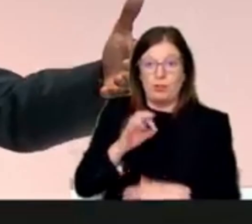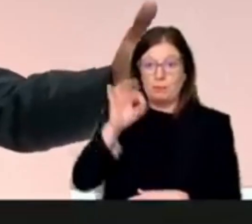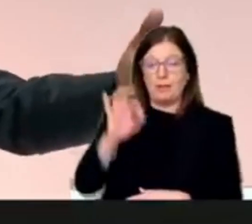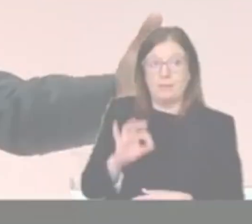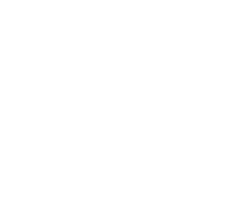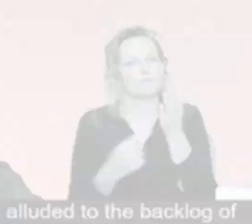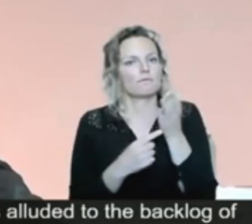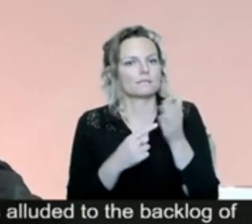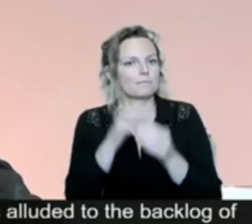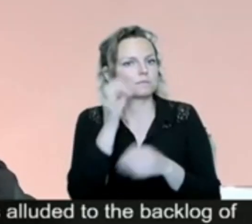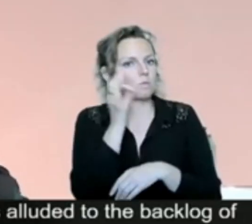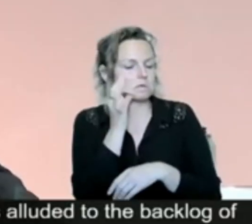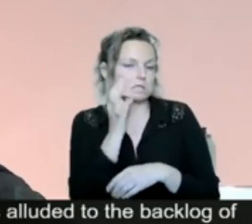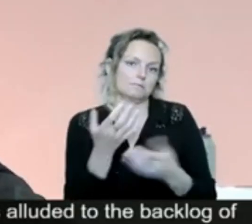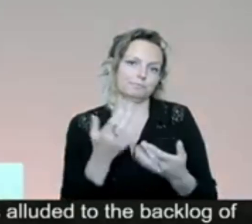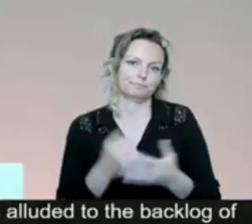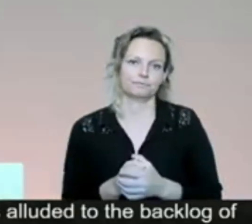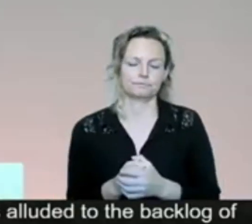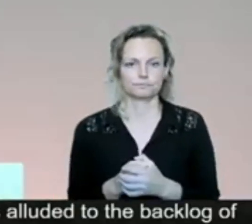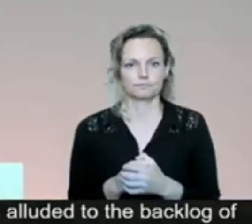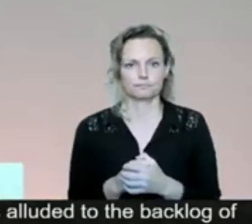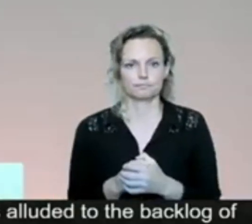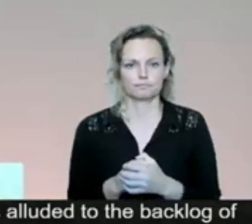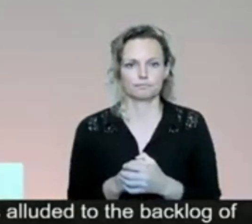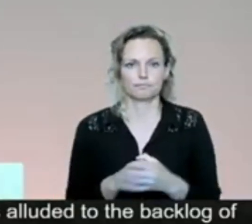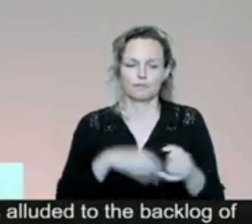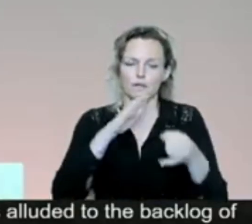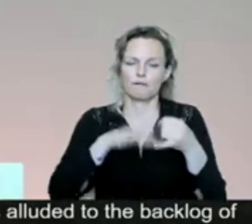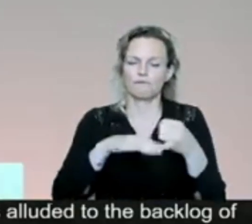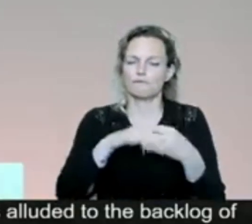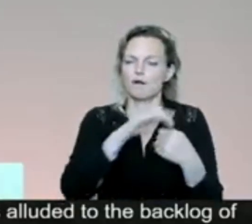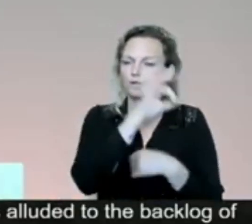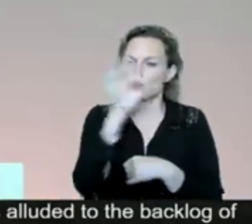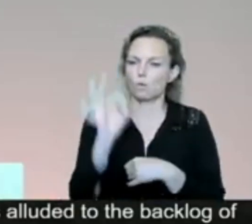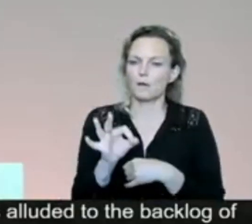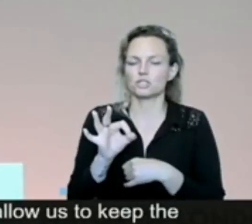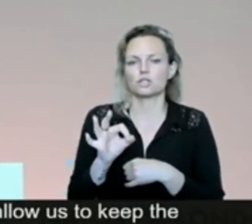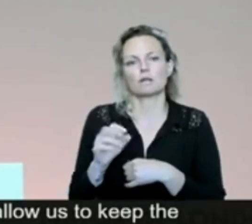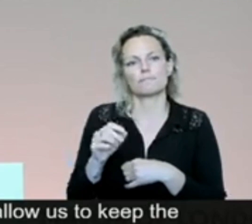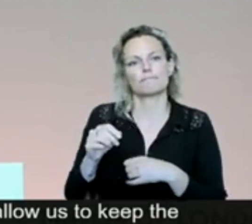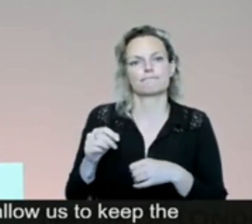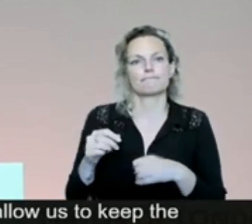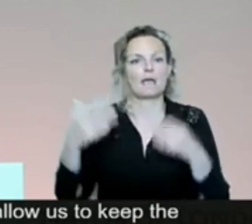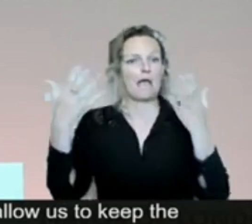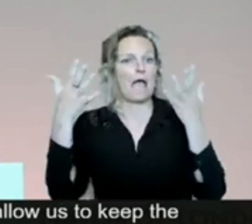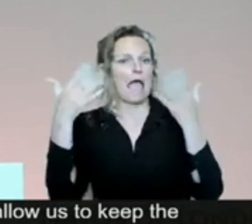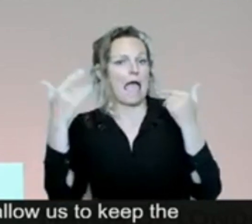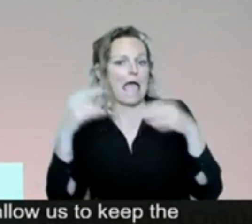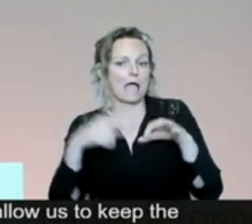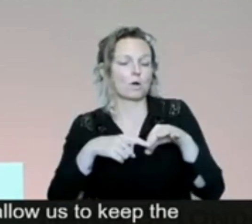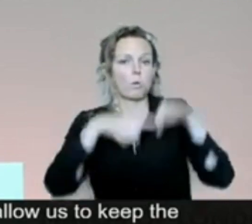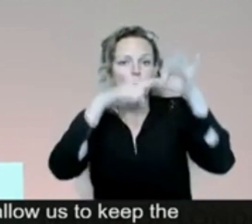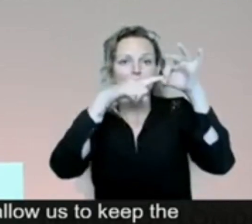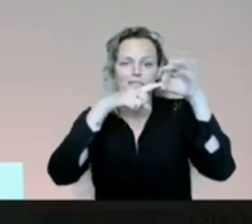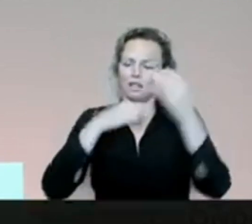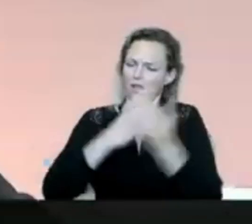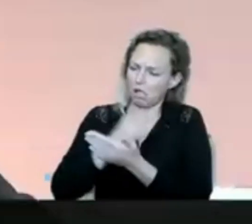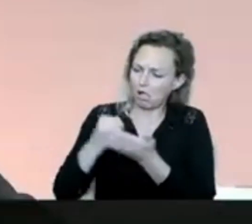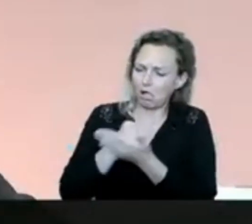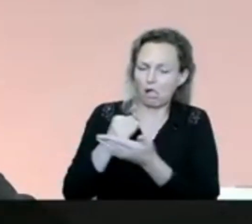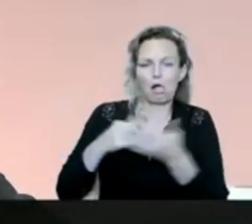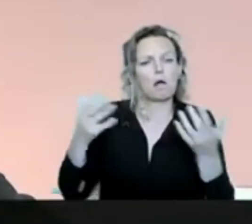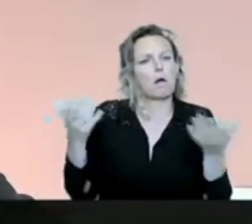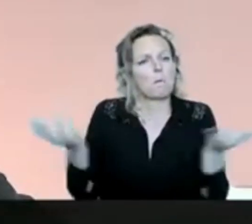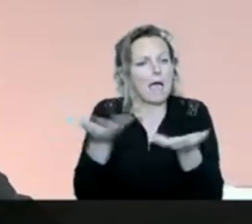where we have it. The final question in this section, what are you doing about the air quality on the tube, which is shockingly poor?